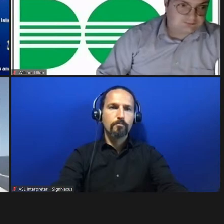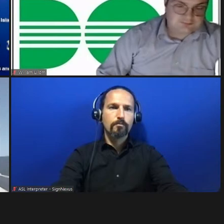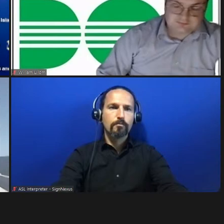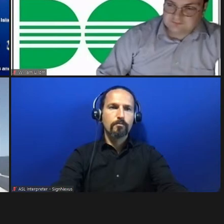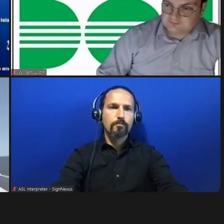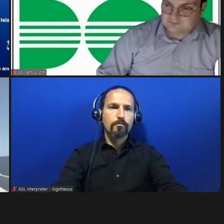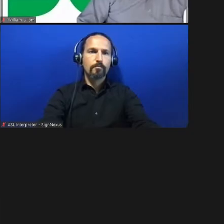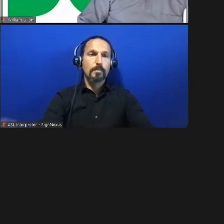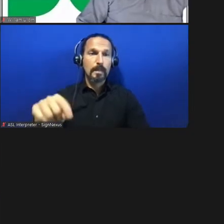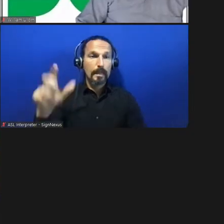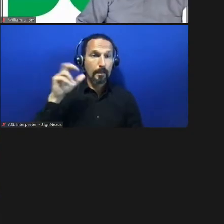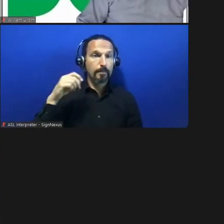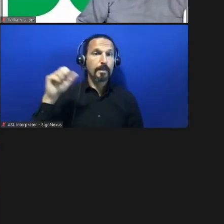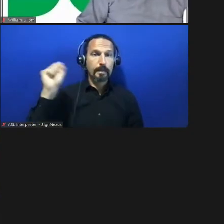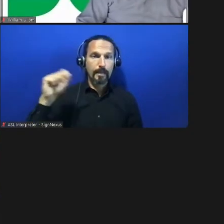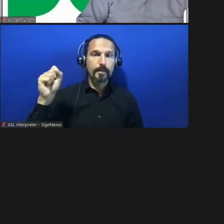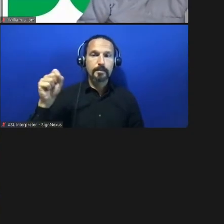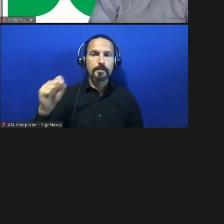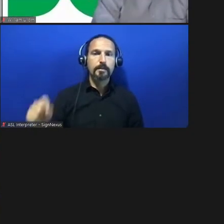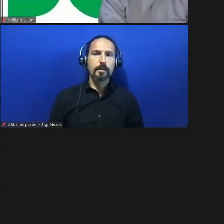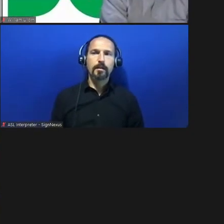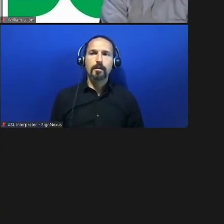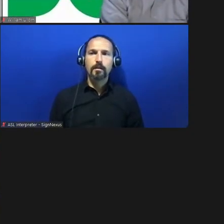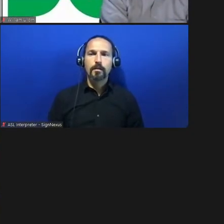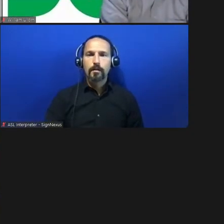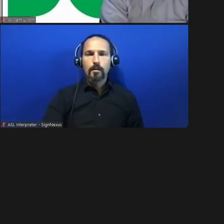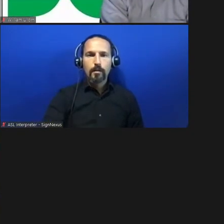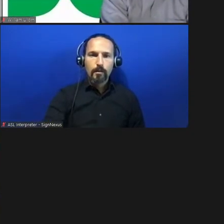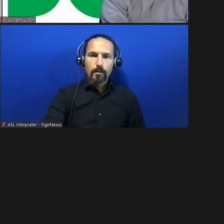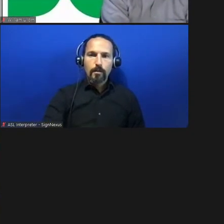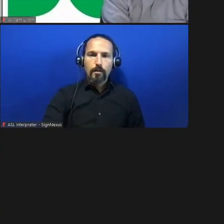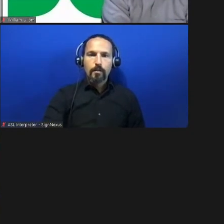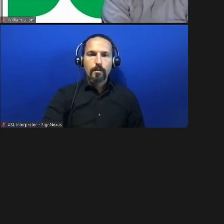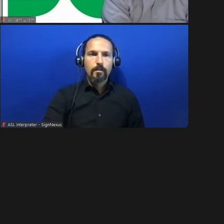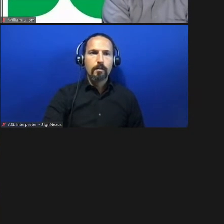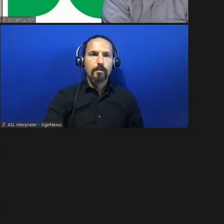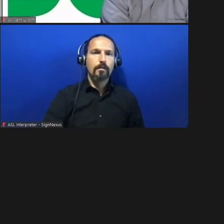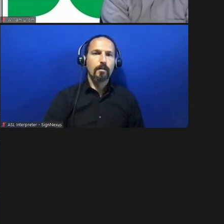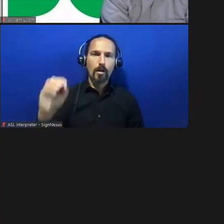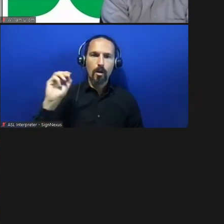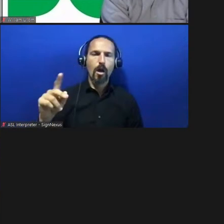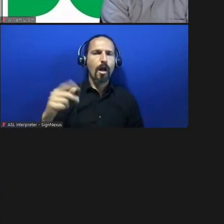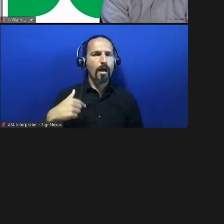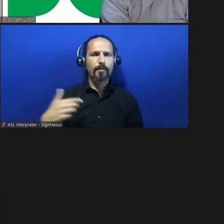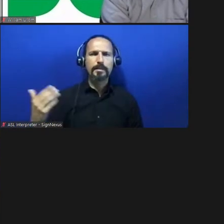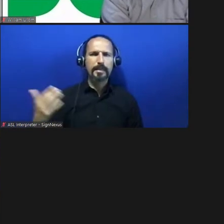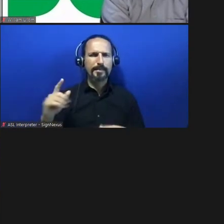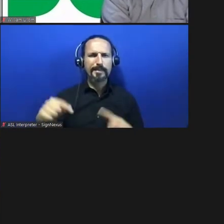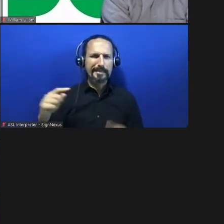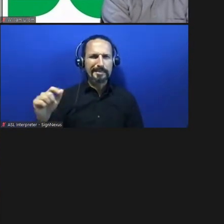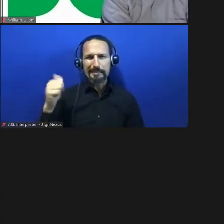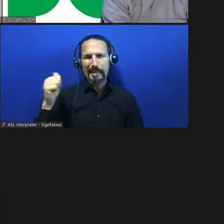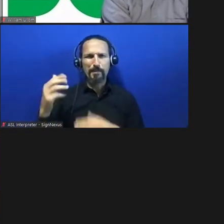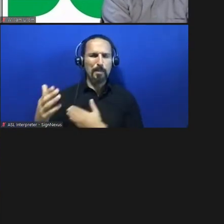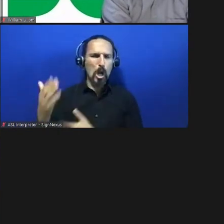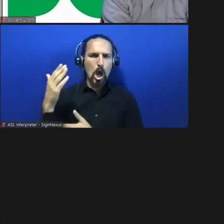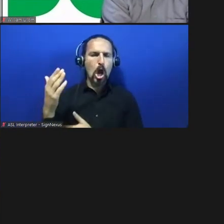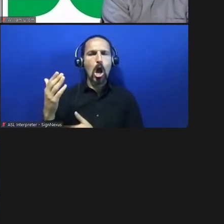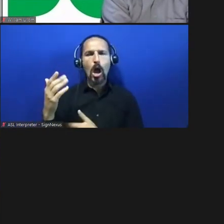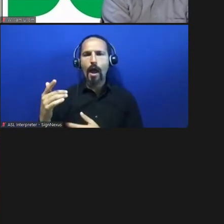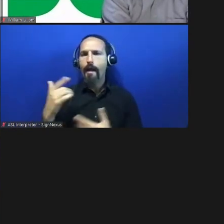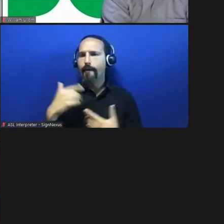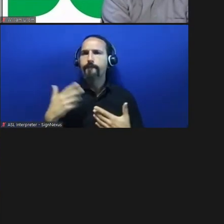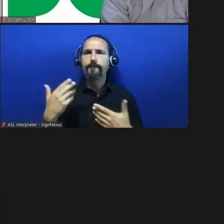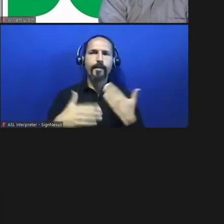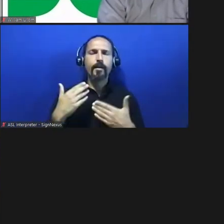do you hear me yes we can oh my gosh okay I I was on since 10 o'clock so I I actually went through